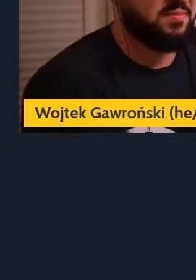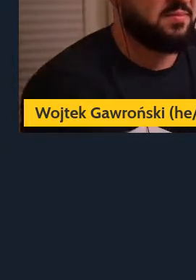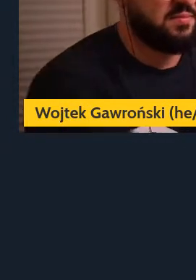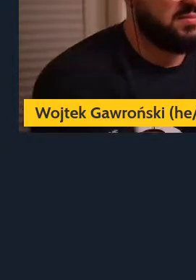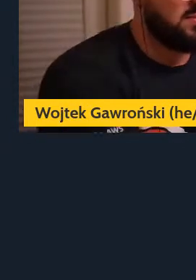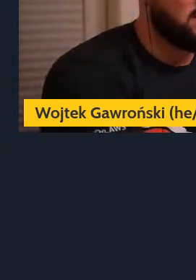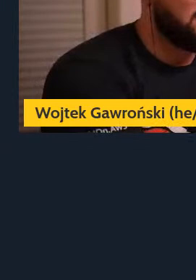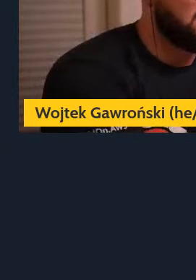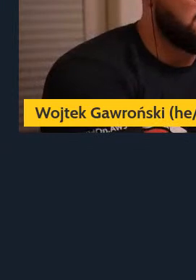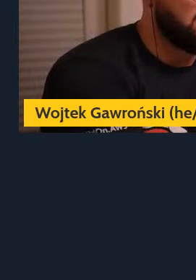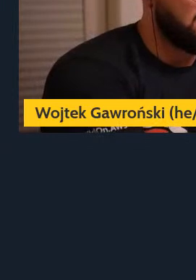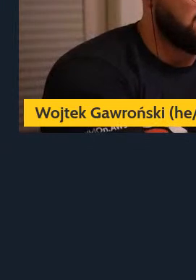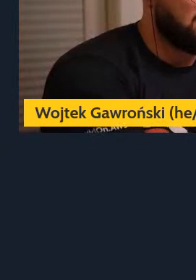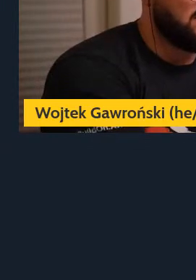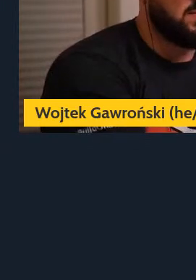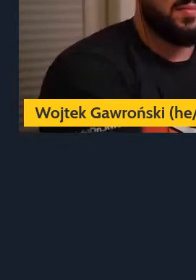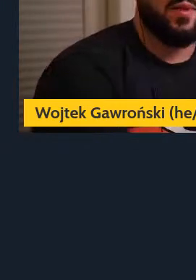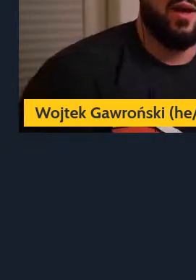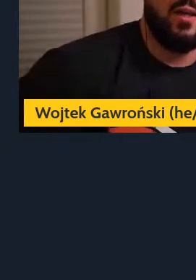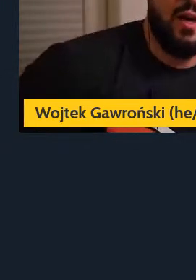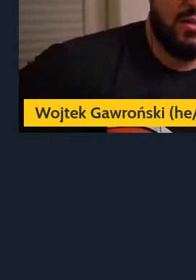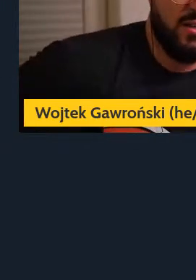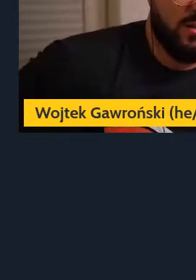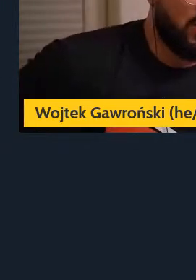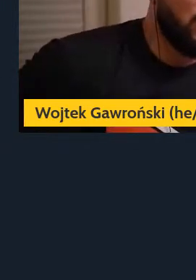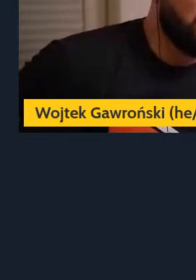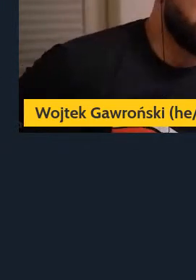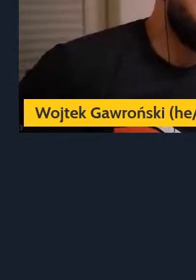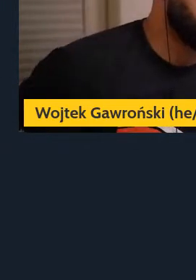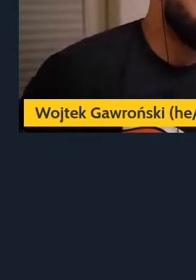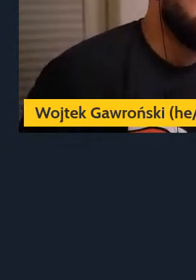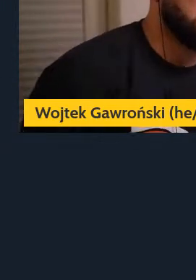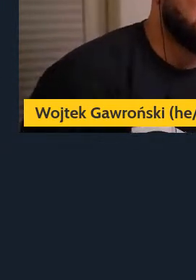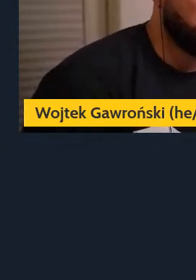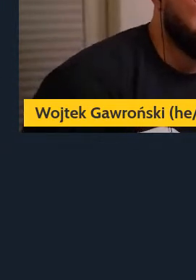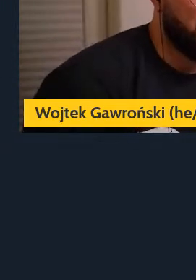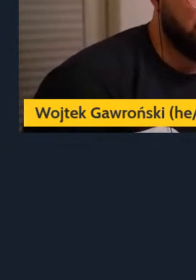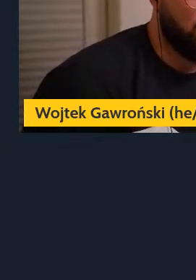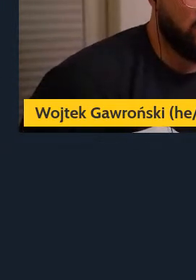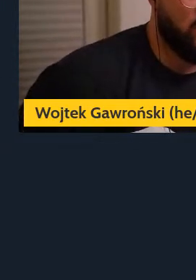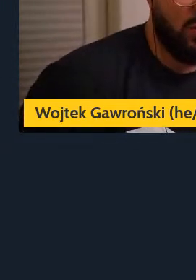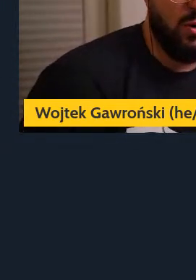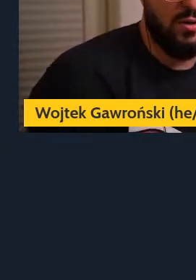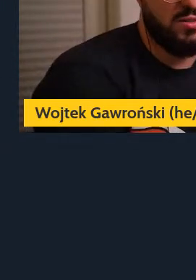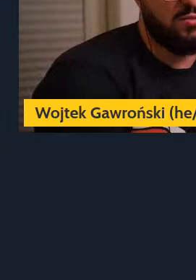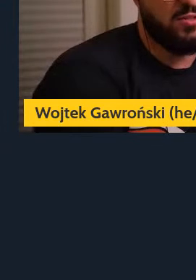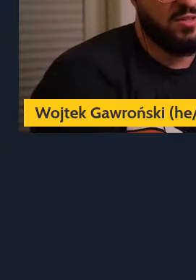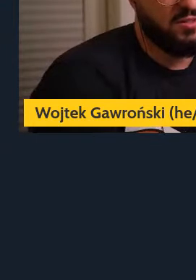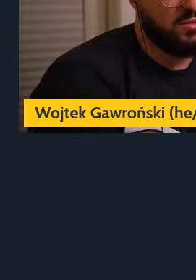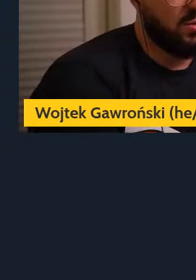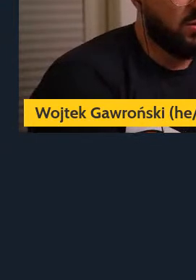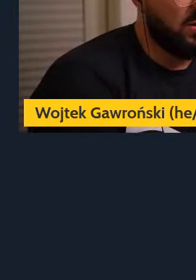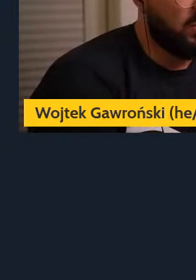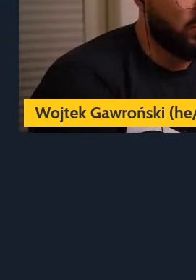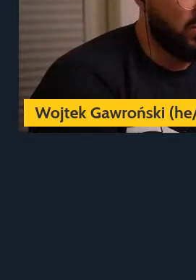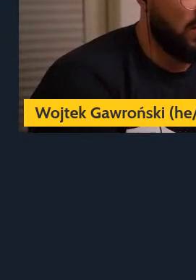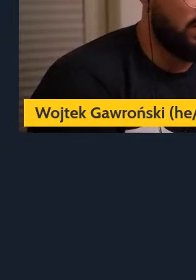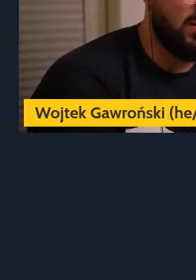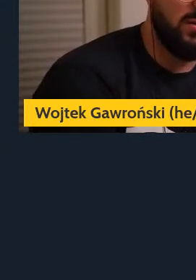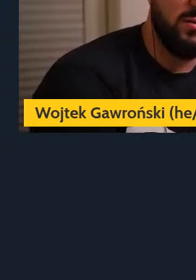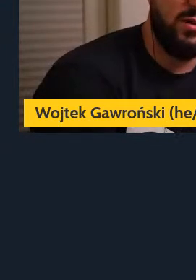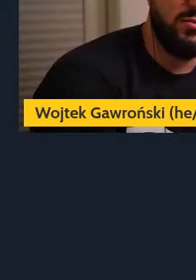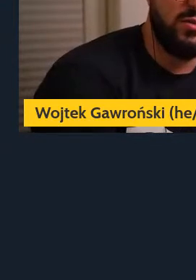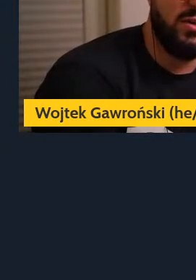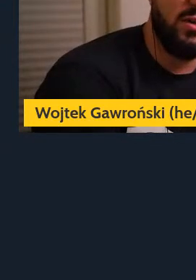don't forget about the keynote. Yeah, exactly. Keynote is starting in 7 minutes on the track 1, as Andra said. So we are